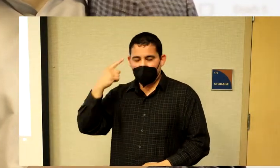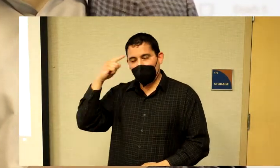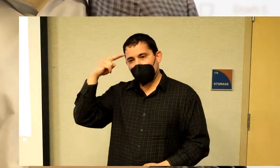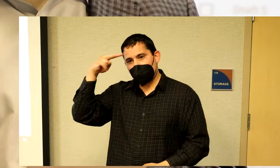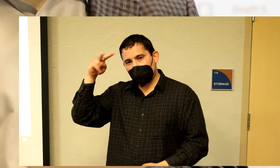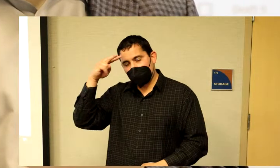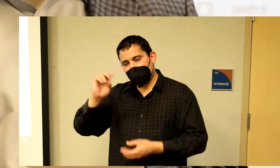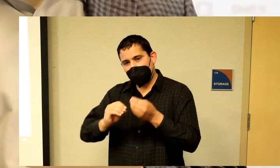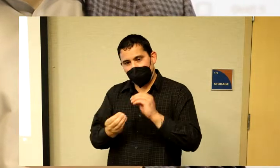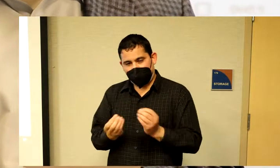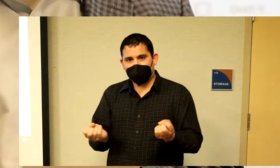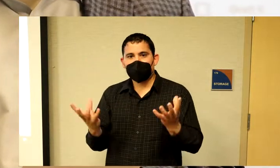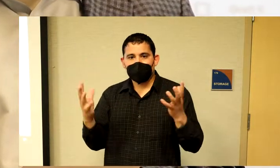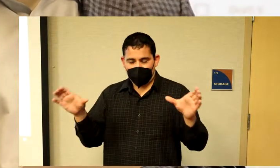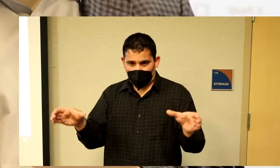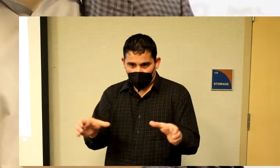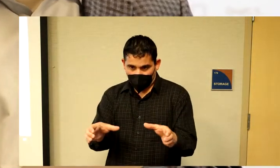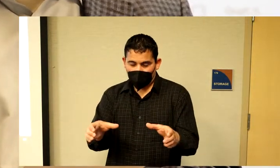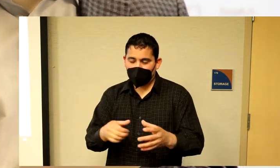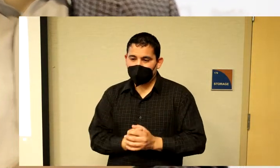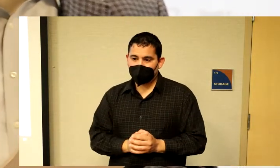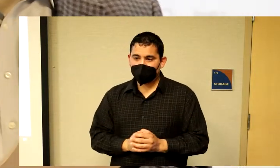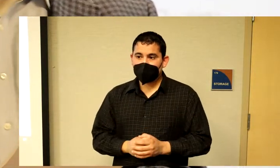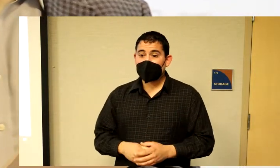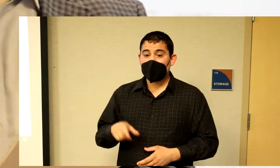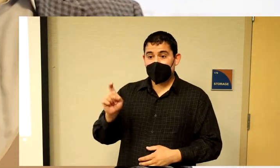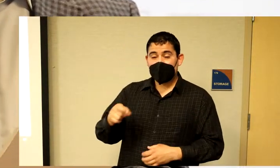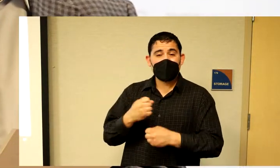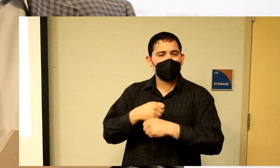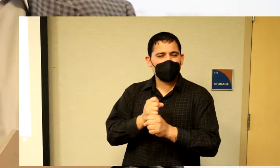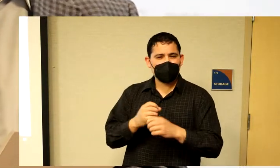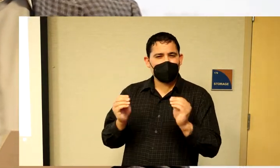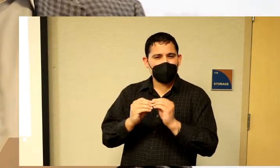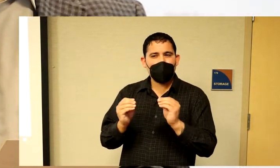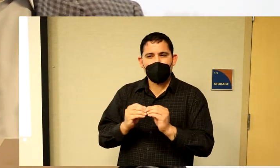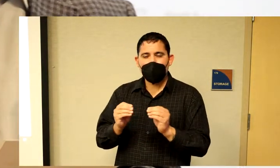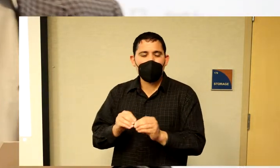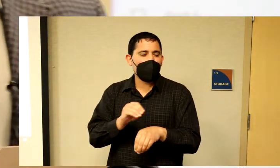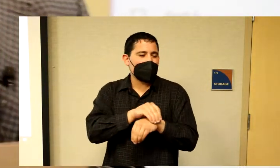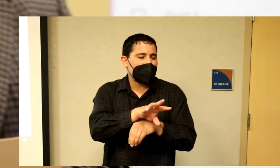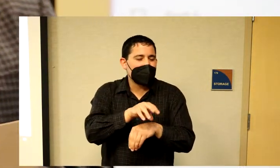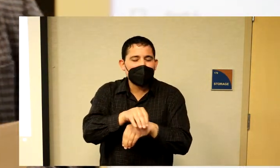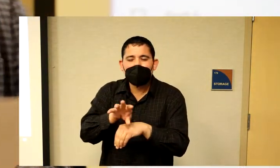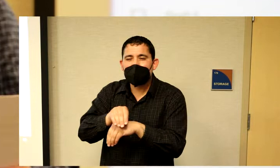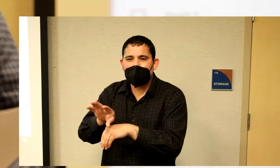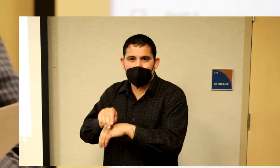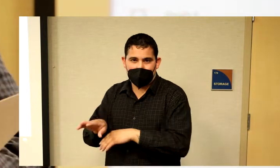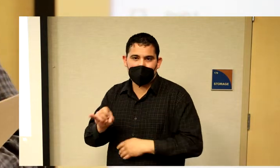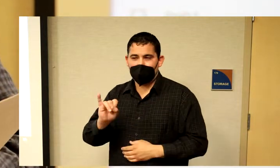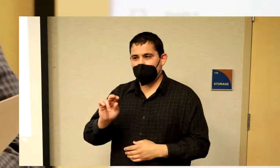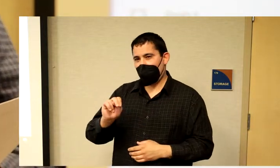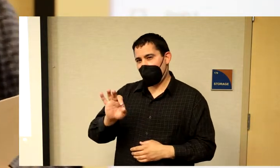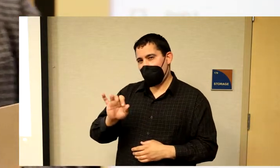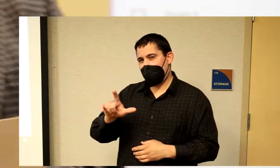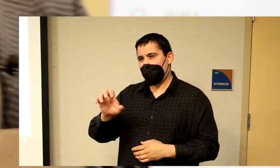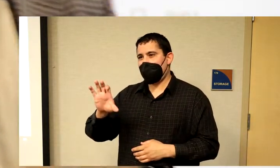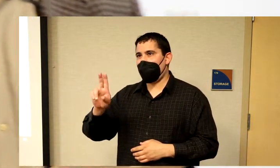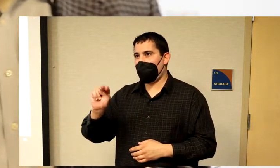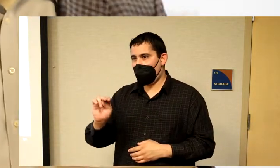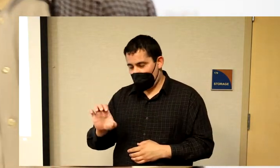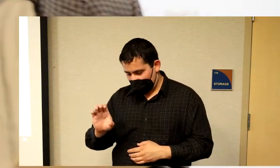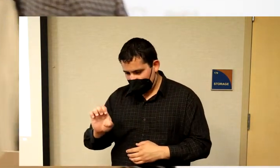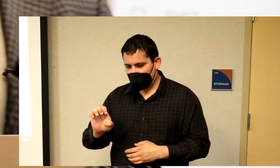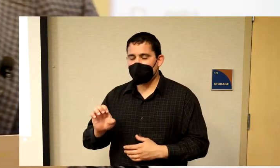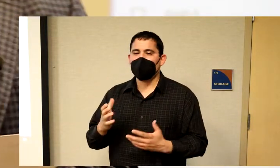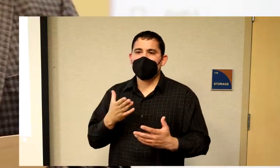was to basically create more influence districts. But I don't think you can give up influence to say, well, we're creating 3 influence districts